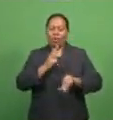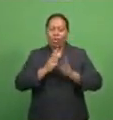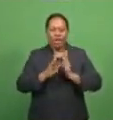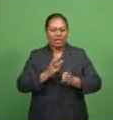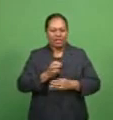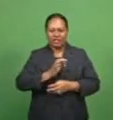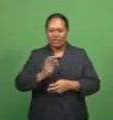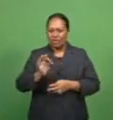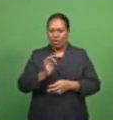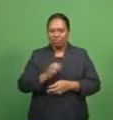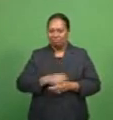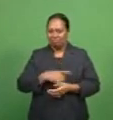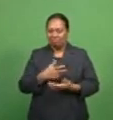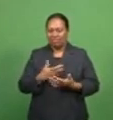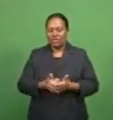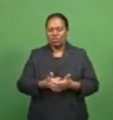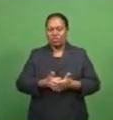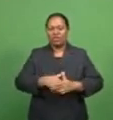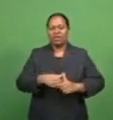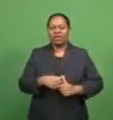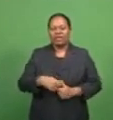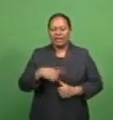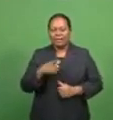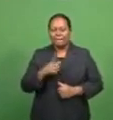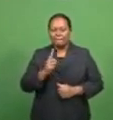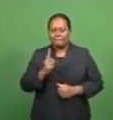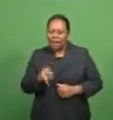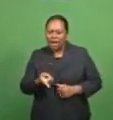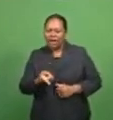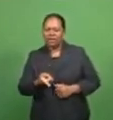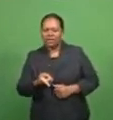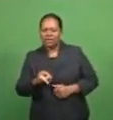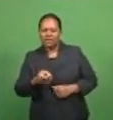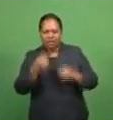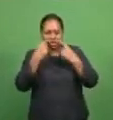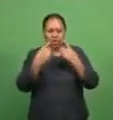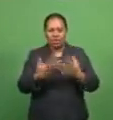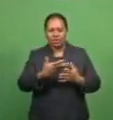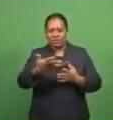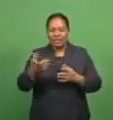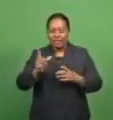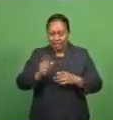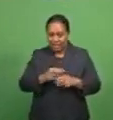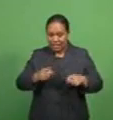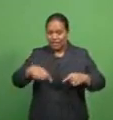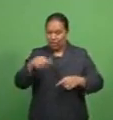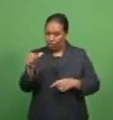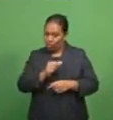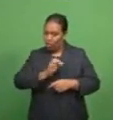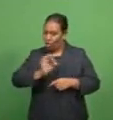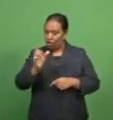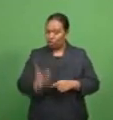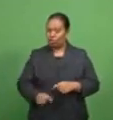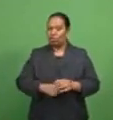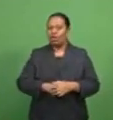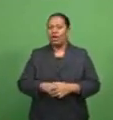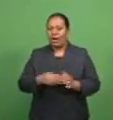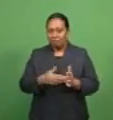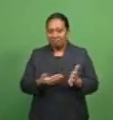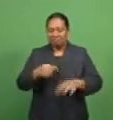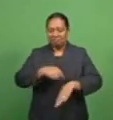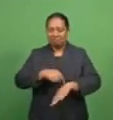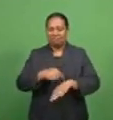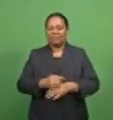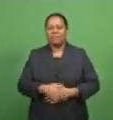not disappoint at all. In fact, it was very appealing to do the things that we are not supposed to do during these times.